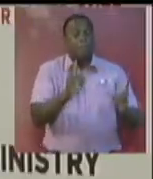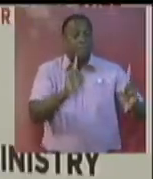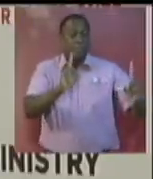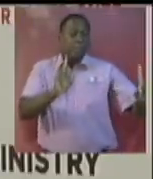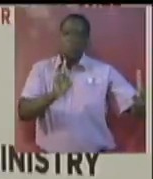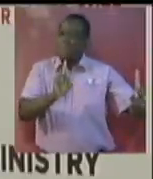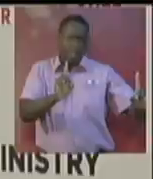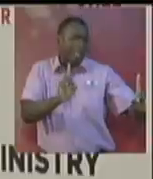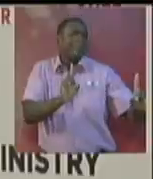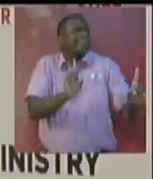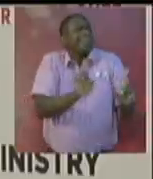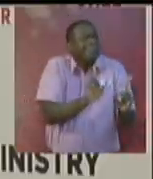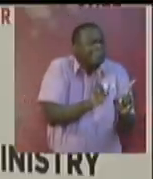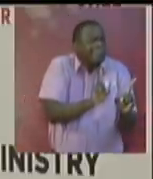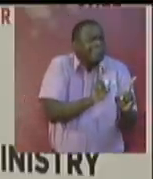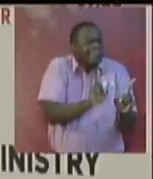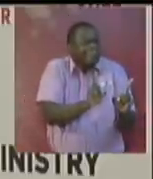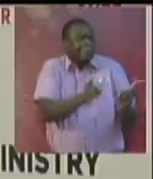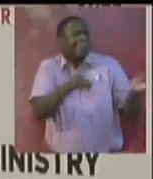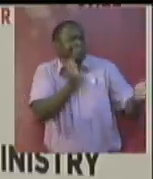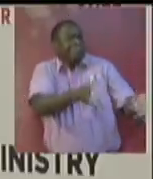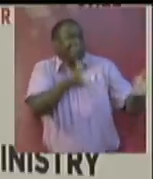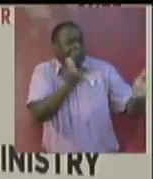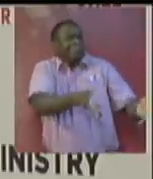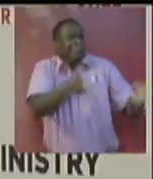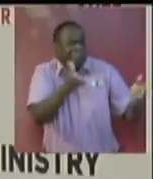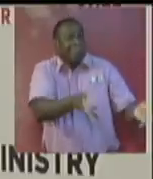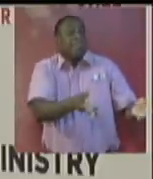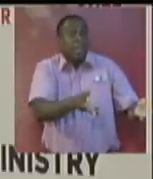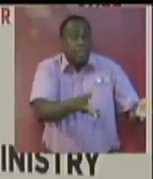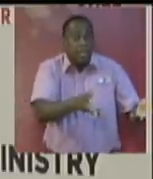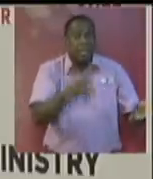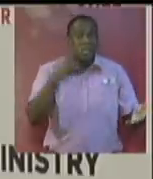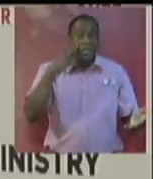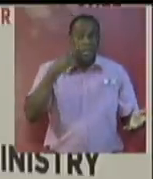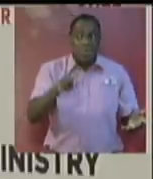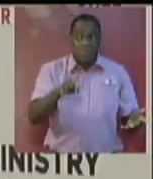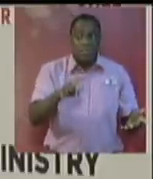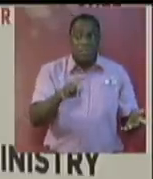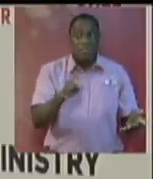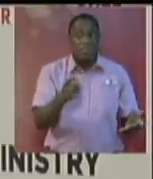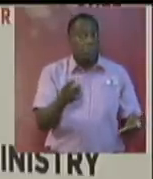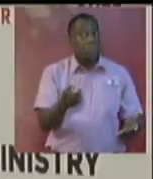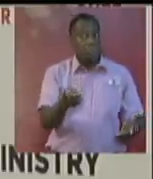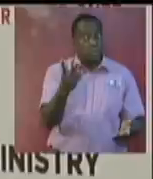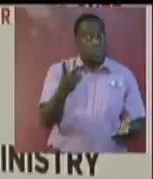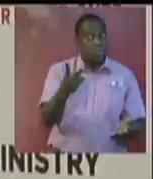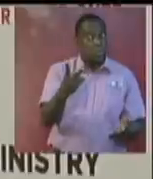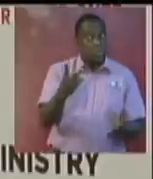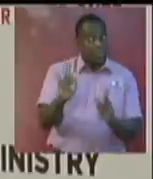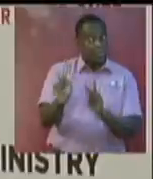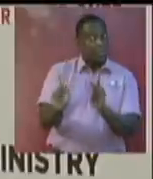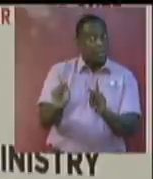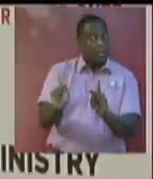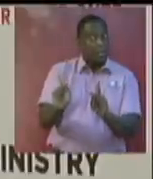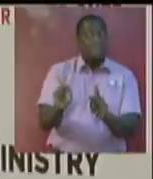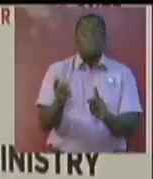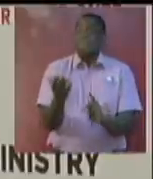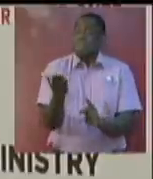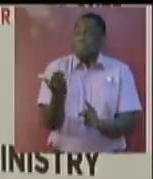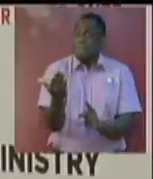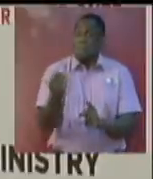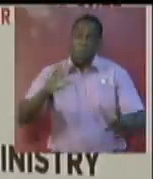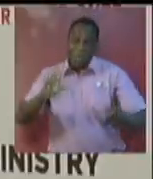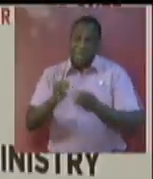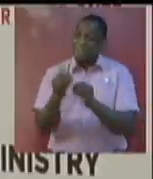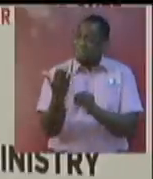breached. And so you found that we had just around those 2 individuals alone at work, there were 15 contacts each for